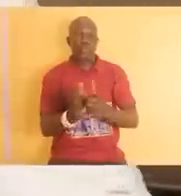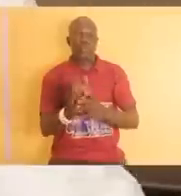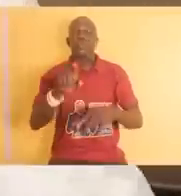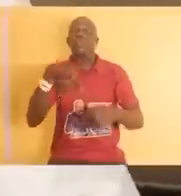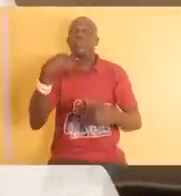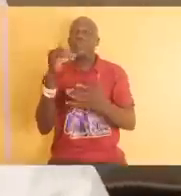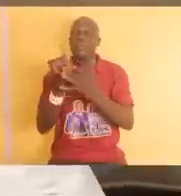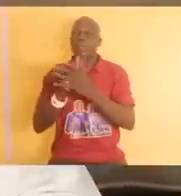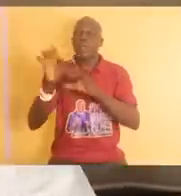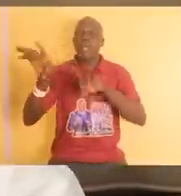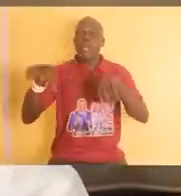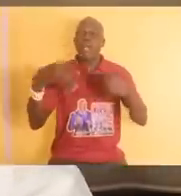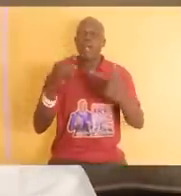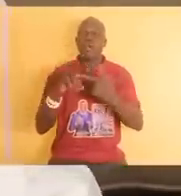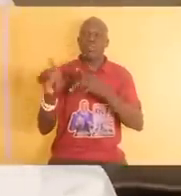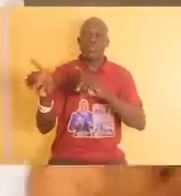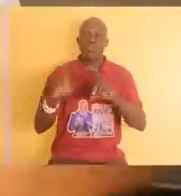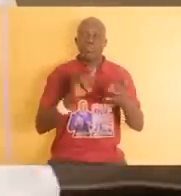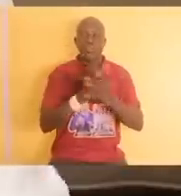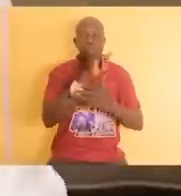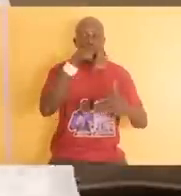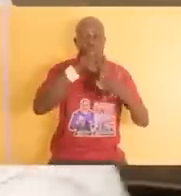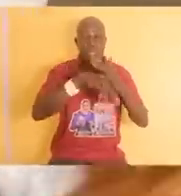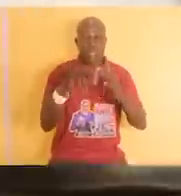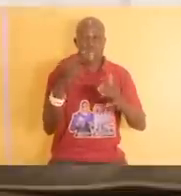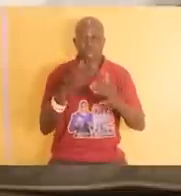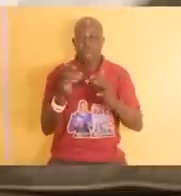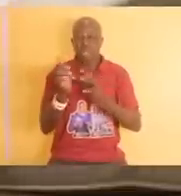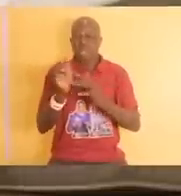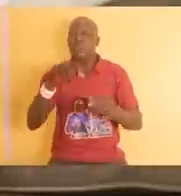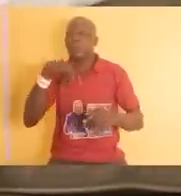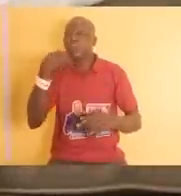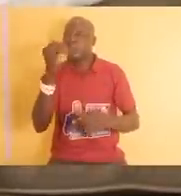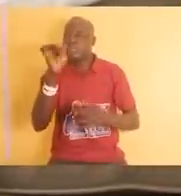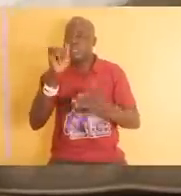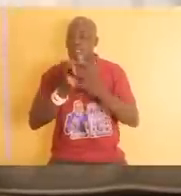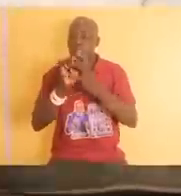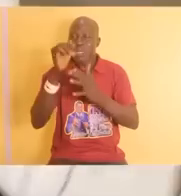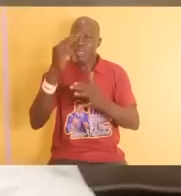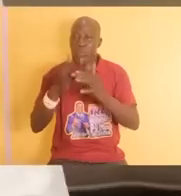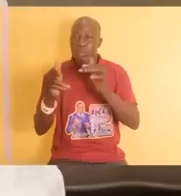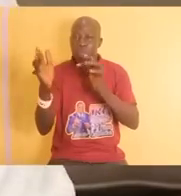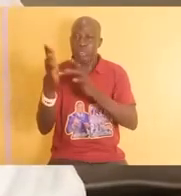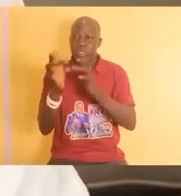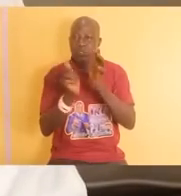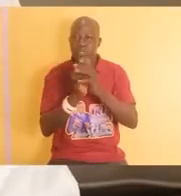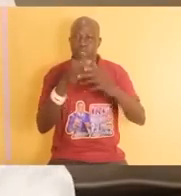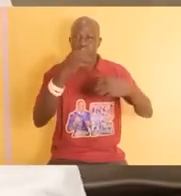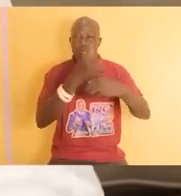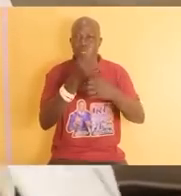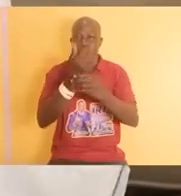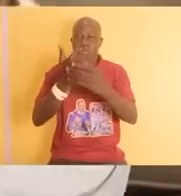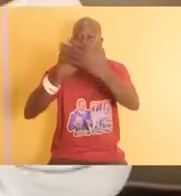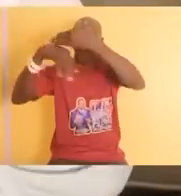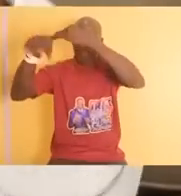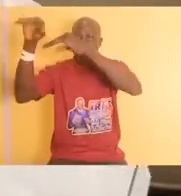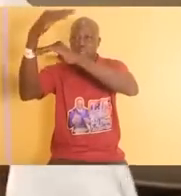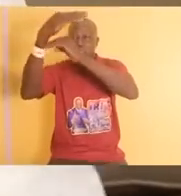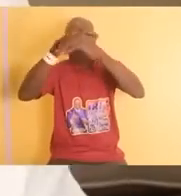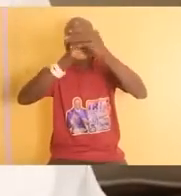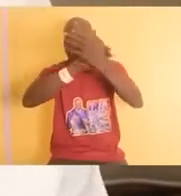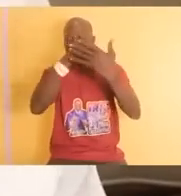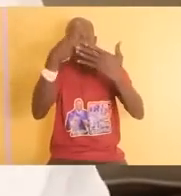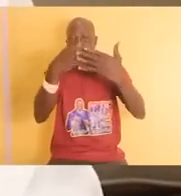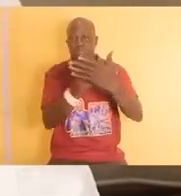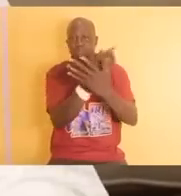it's will tell you how to and like, in the name of Jesus. So tell I prophesy. In the name of the Lord. Die at your name. Yes, to